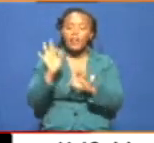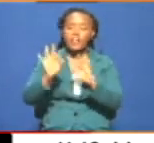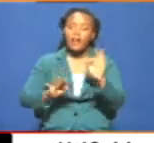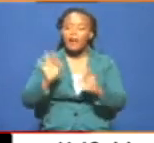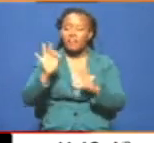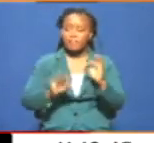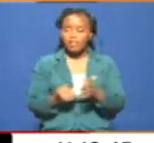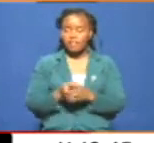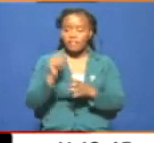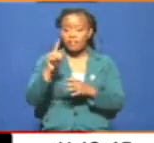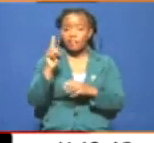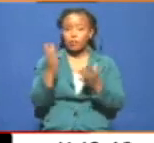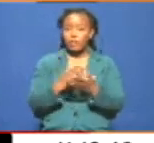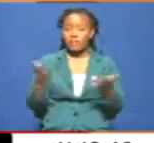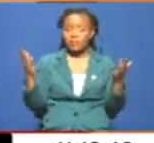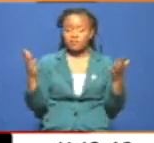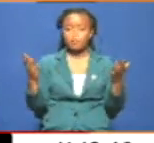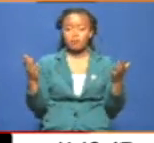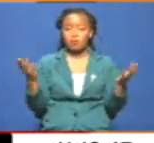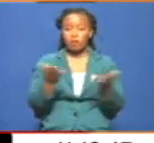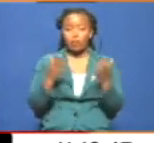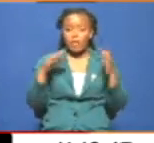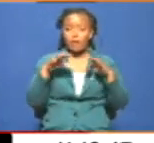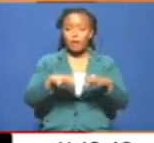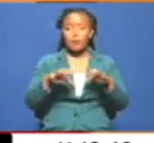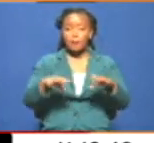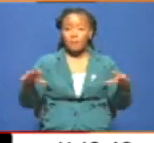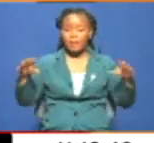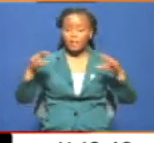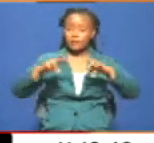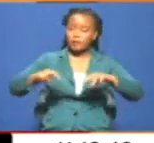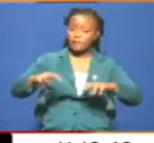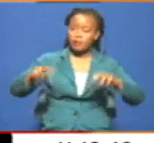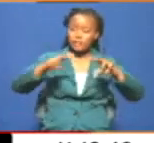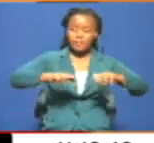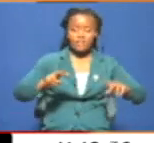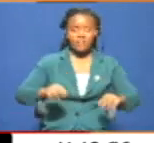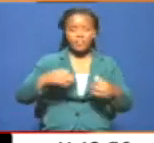is one thing that our market research has identified. Okay.